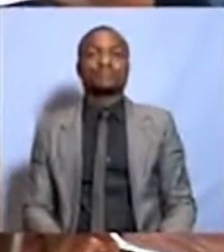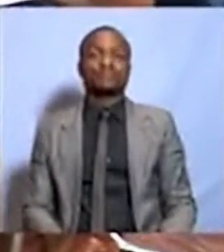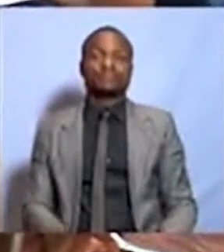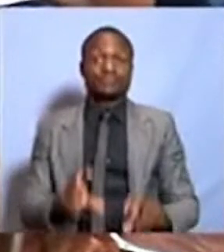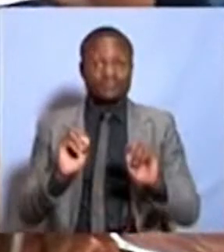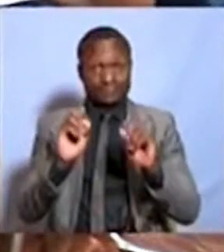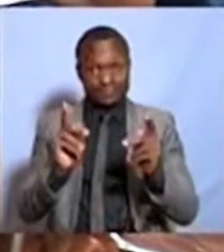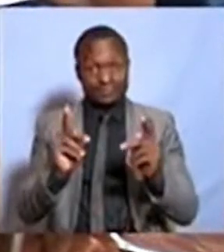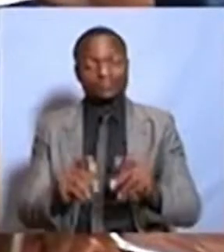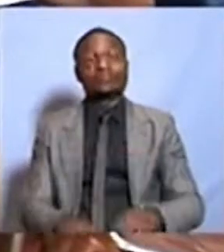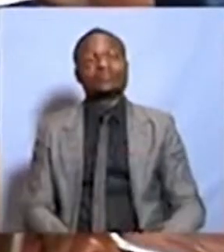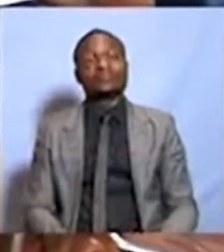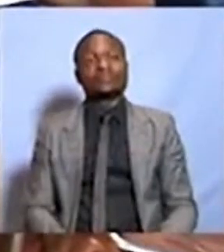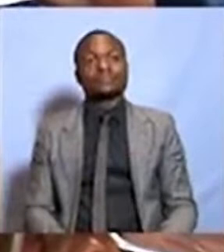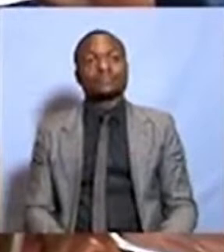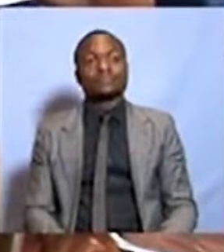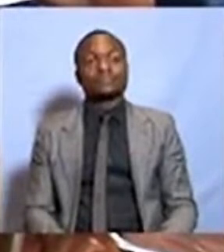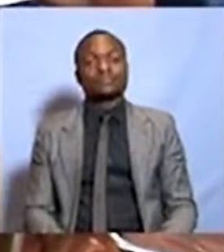Okay. Honorable.